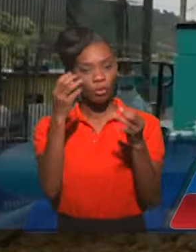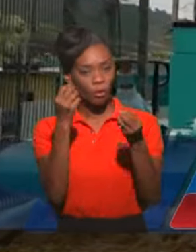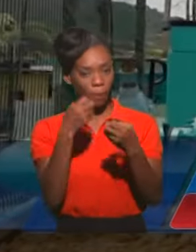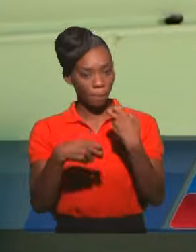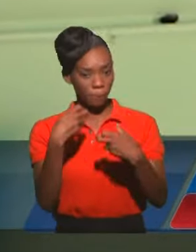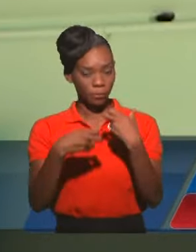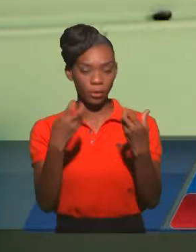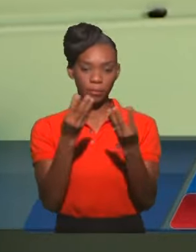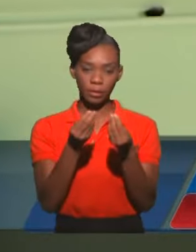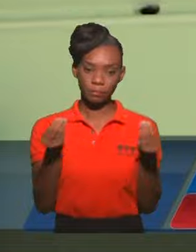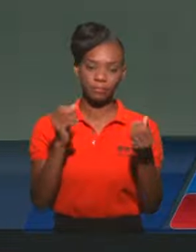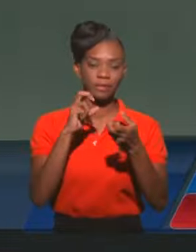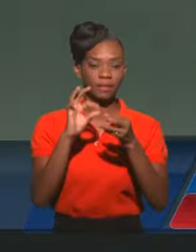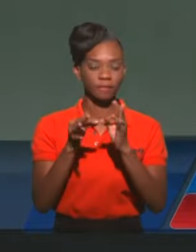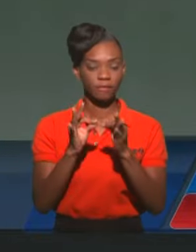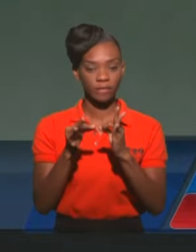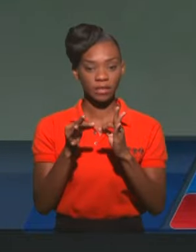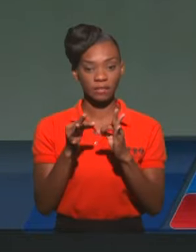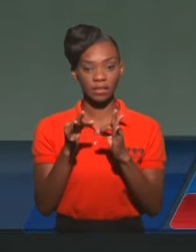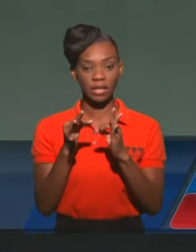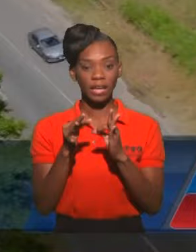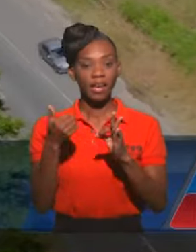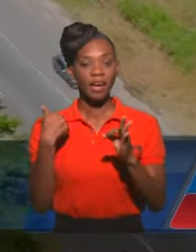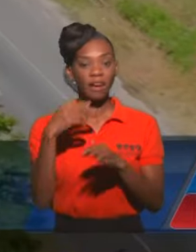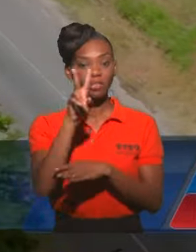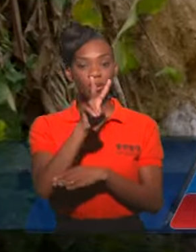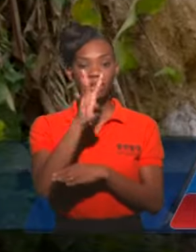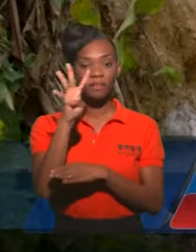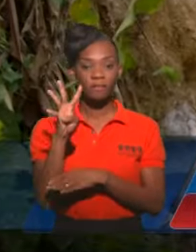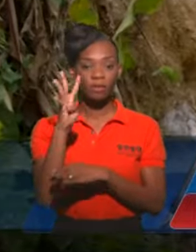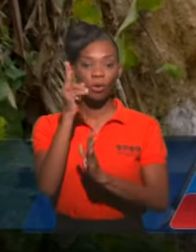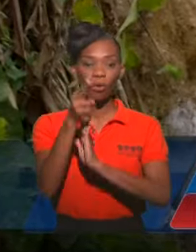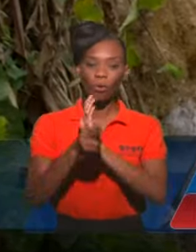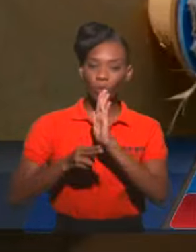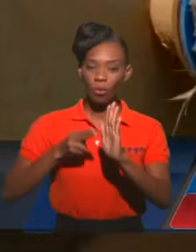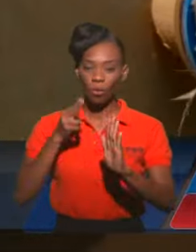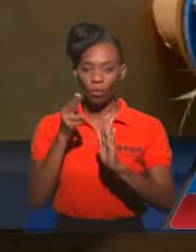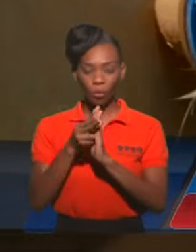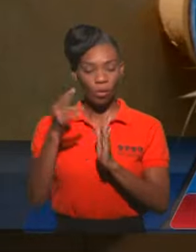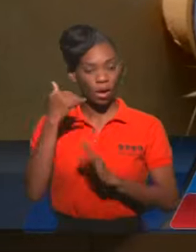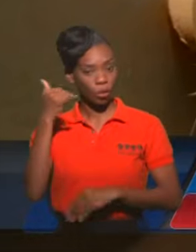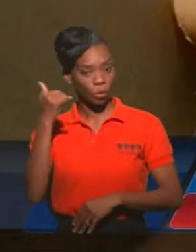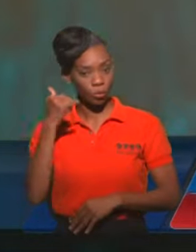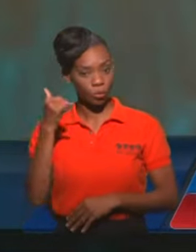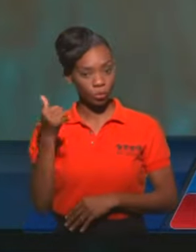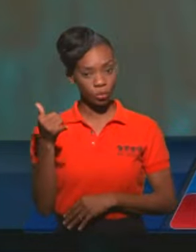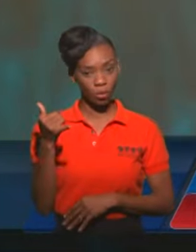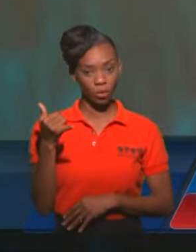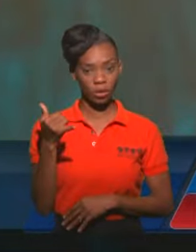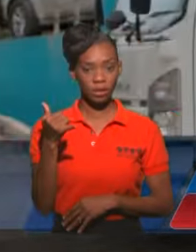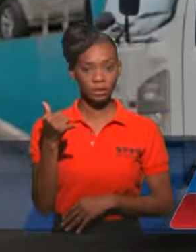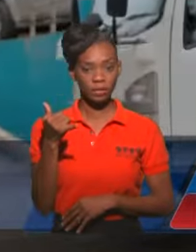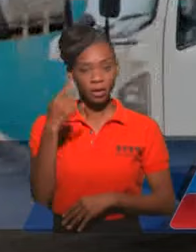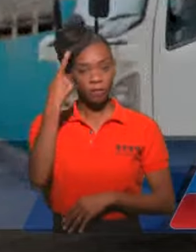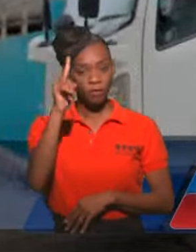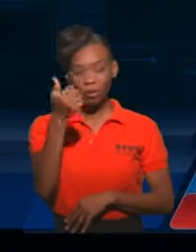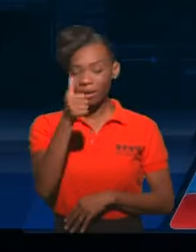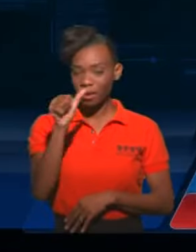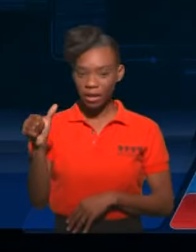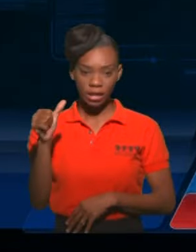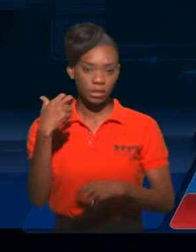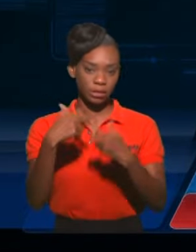customers, including the establishment of a 24-hour central command center to address production and supply challenges.